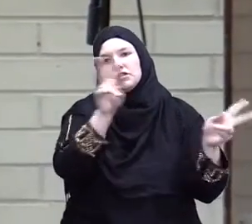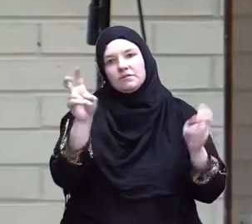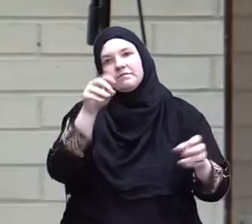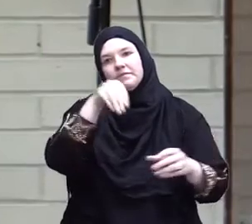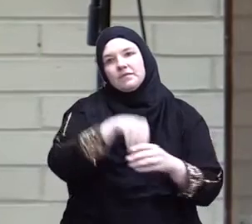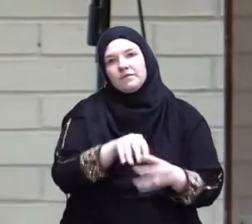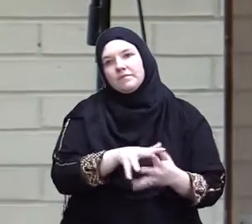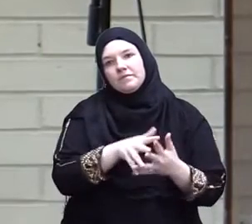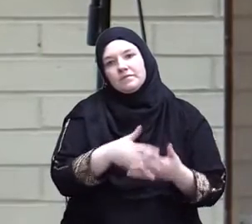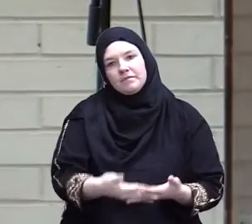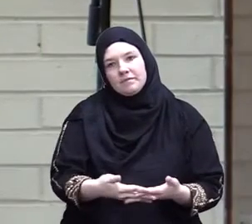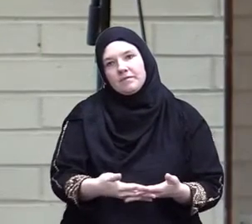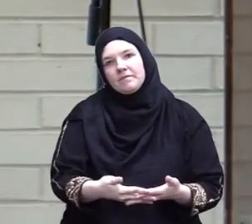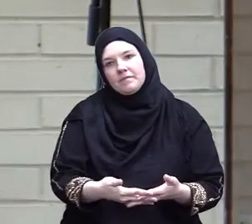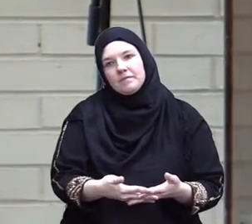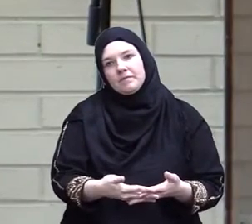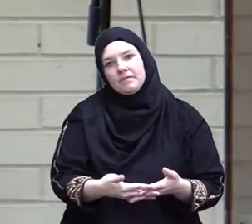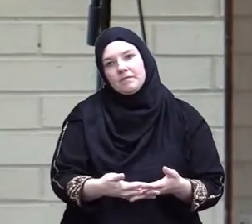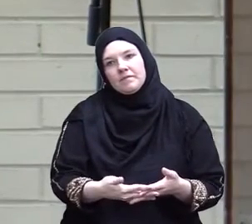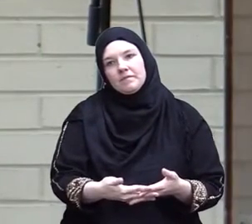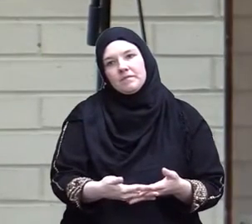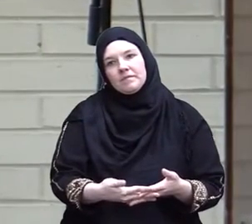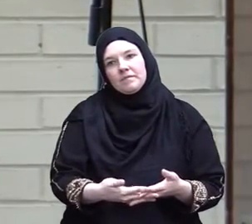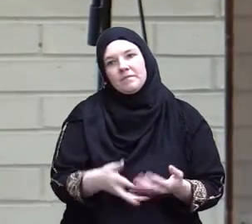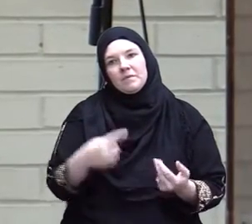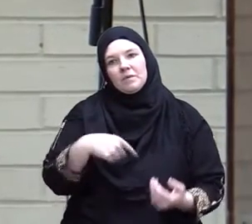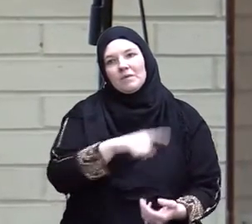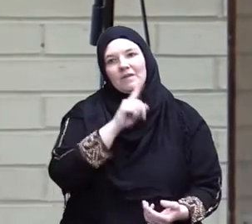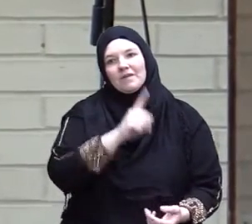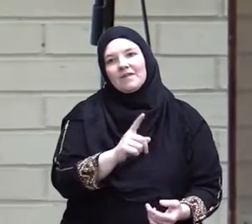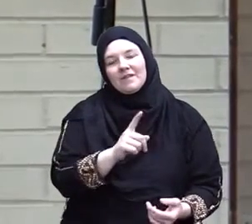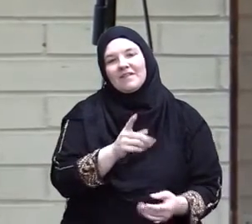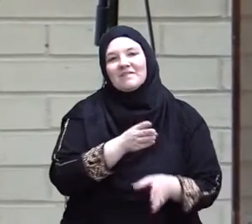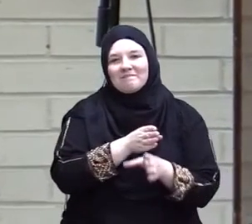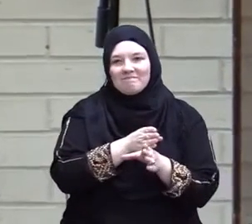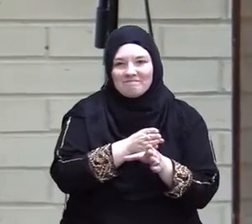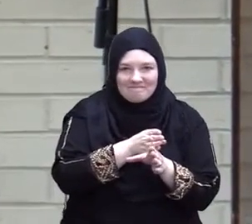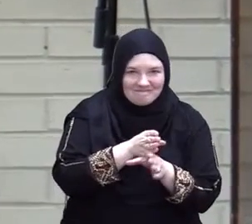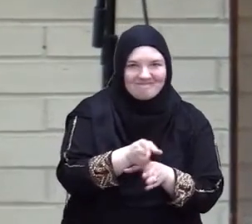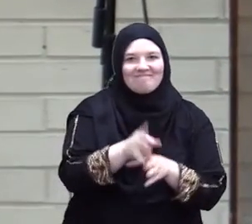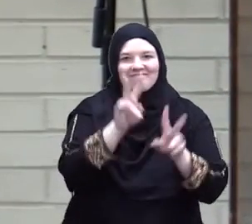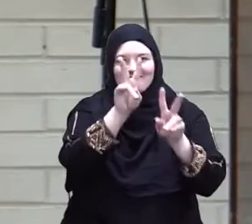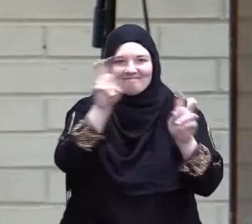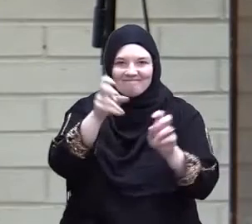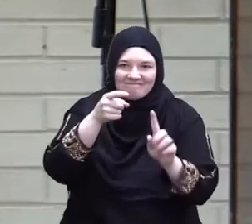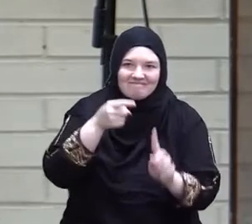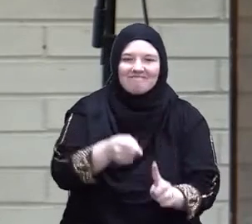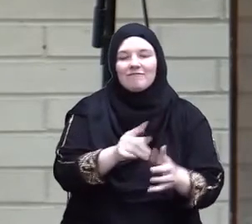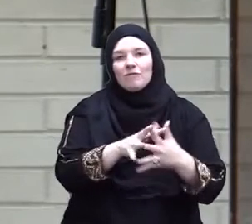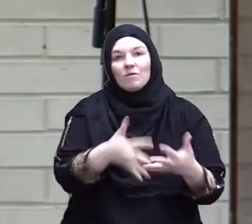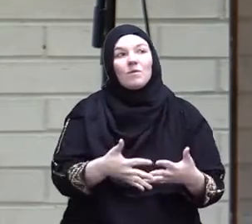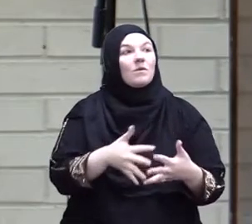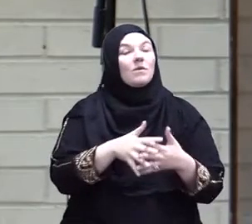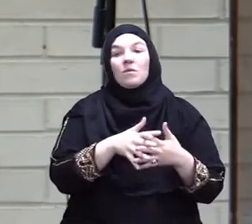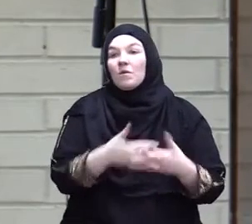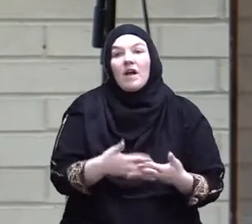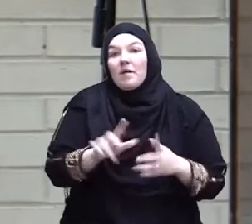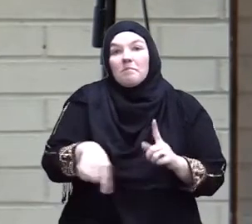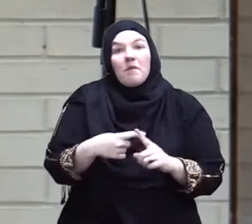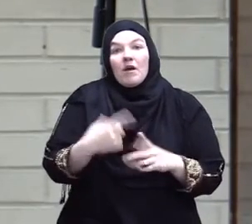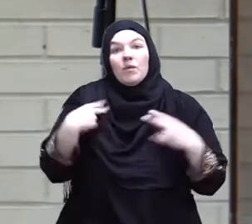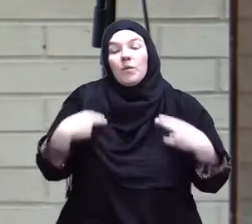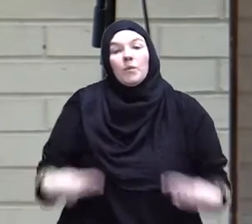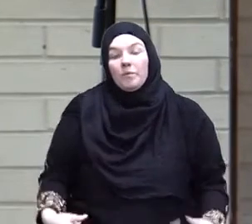Quran. We are the major subject of the Quran. The Quran is about you. It's